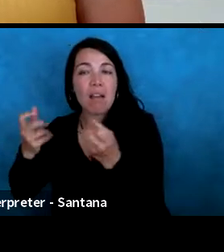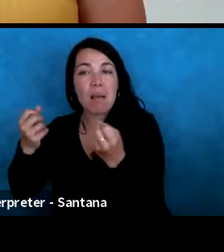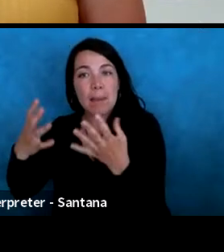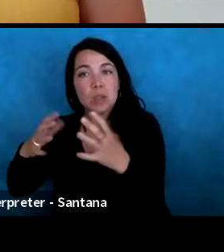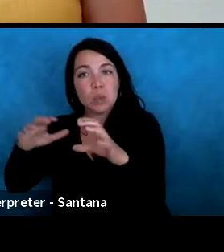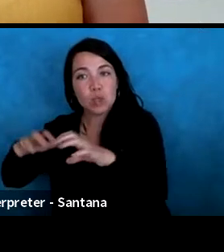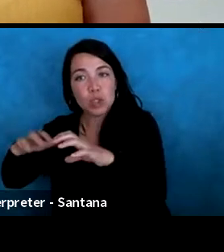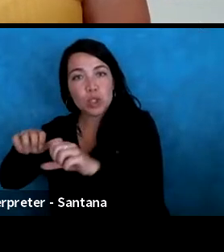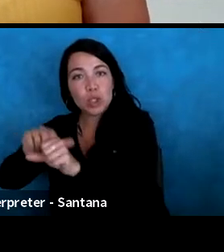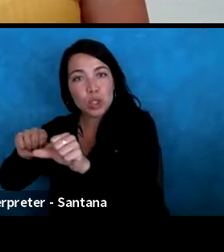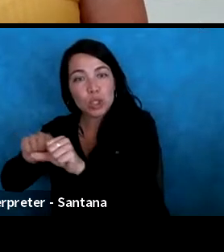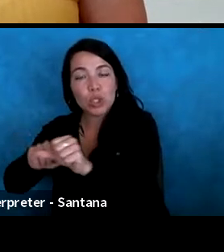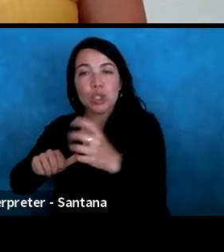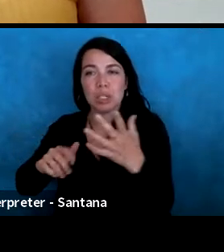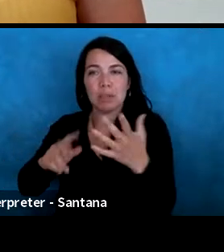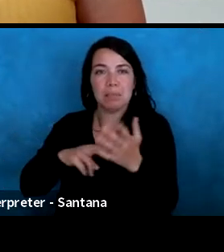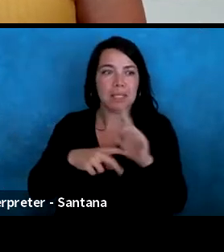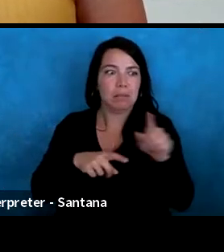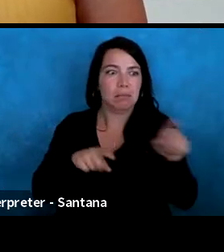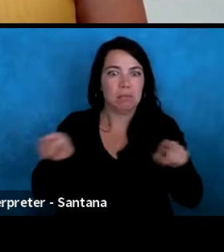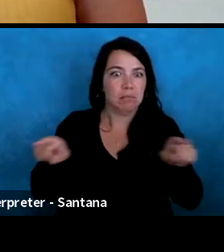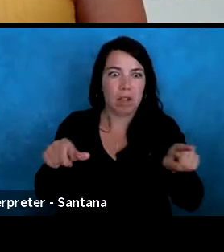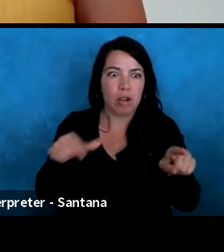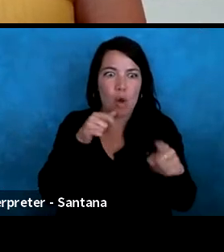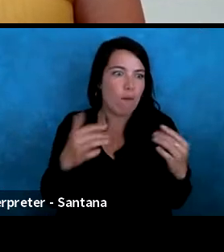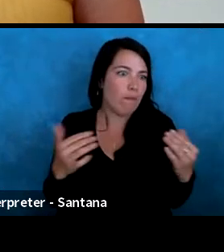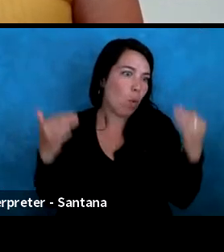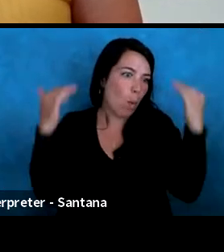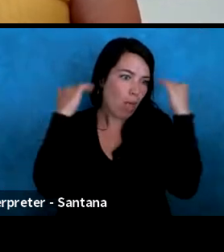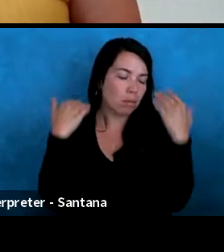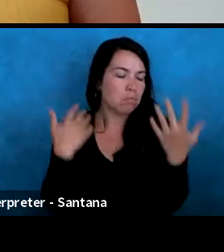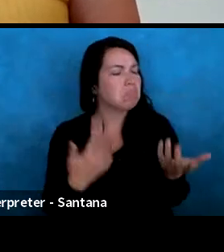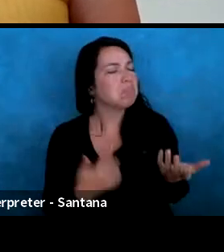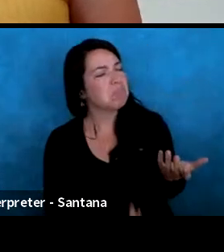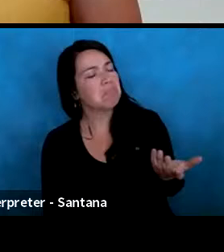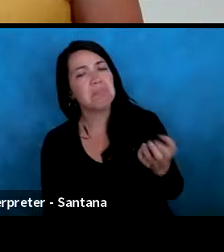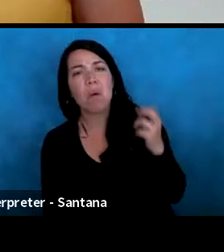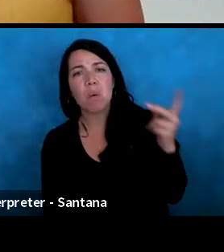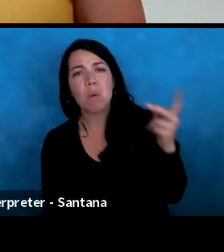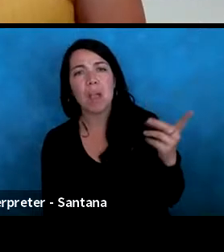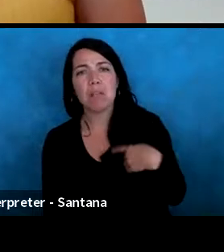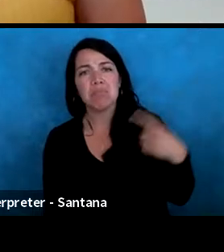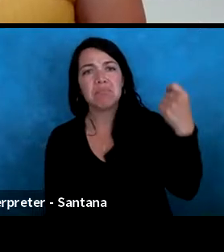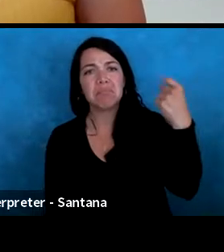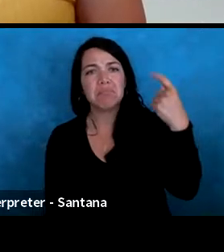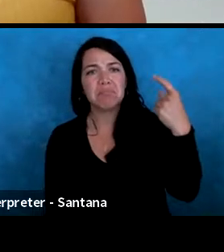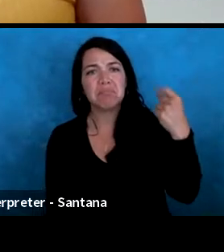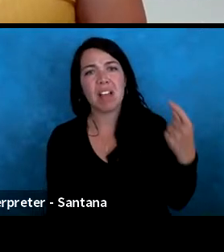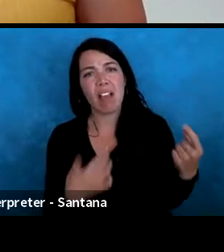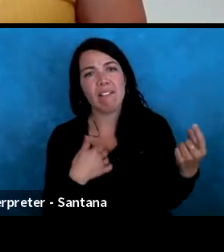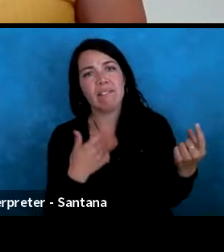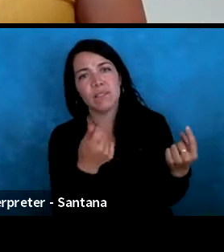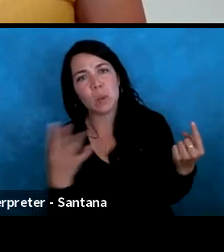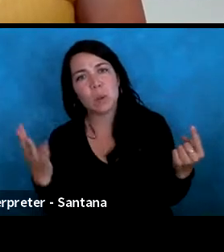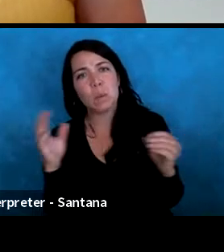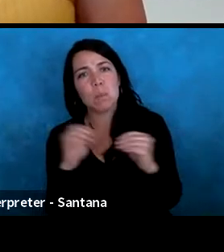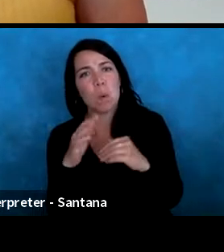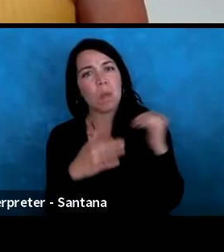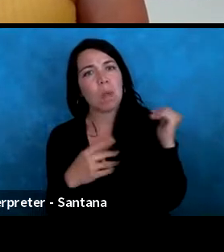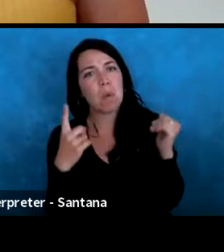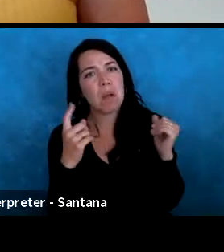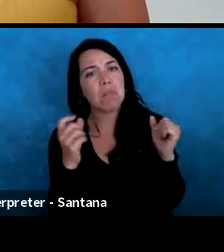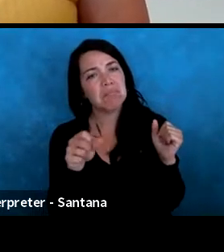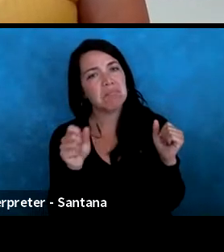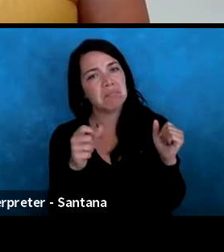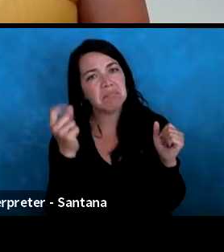or project more than the other. I certainly understand the desire to have more than one engineering company on retainer, especially